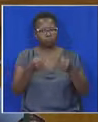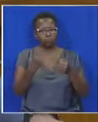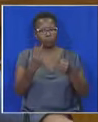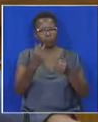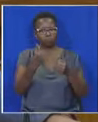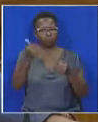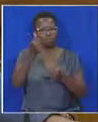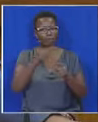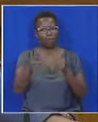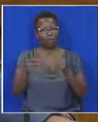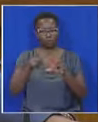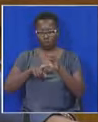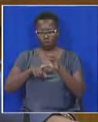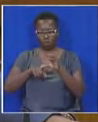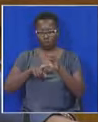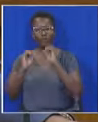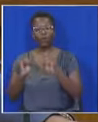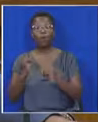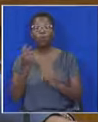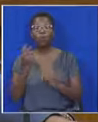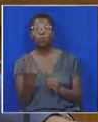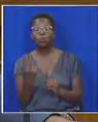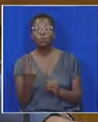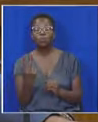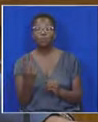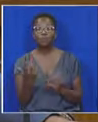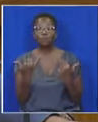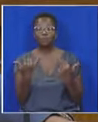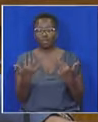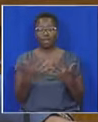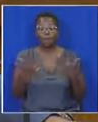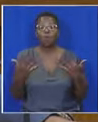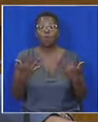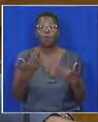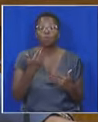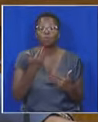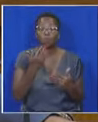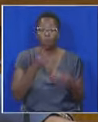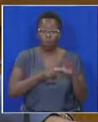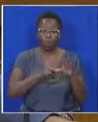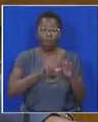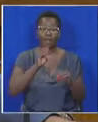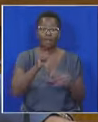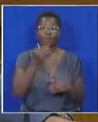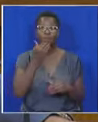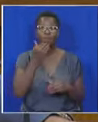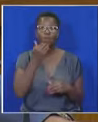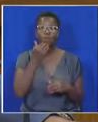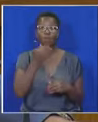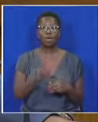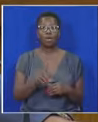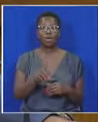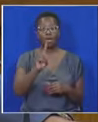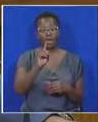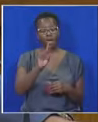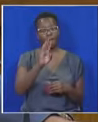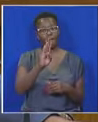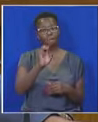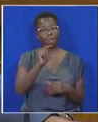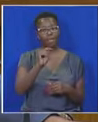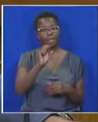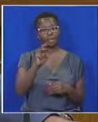tertiary qualification. In fact, the most qualified shortlisted candidate, Siyaduma Beniza, with